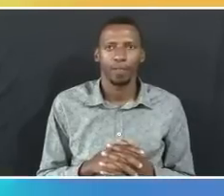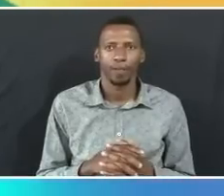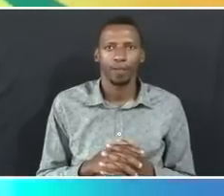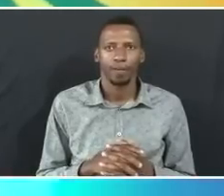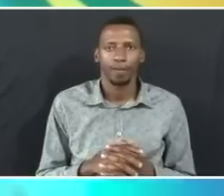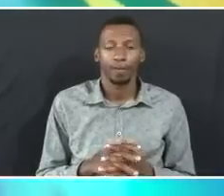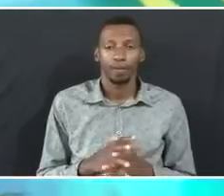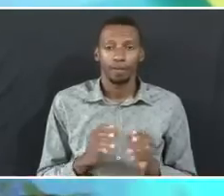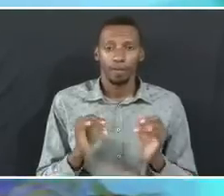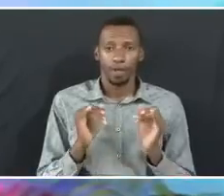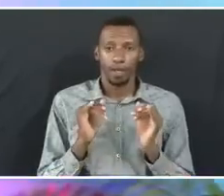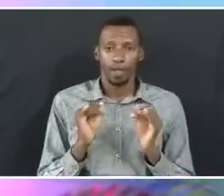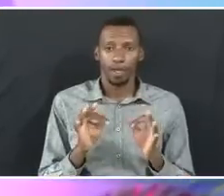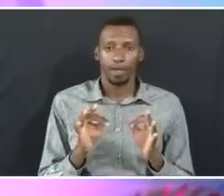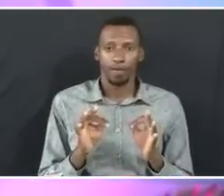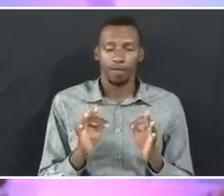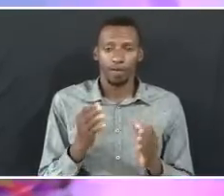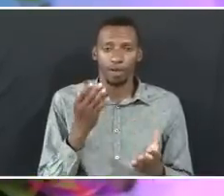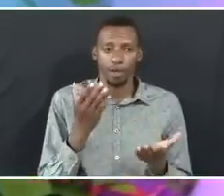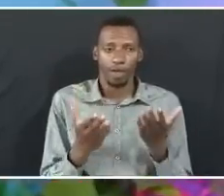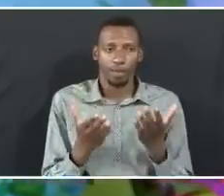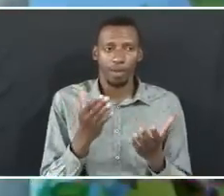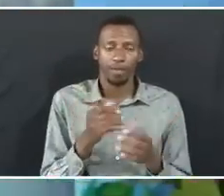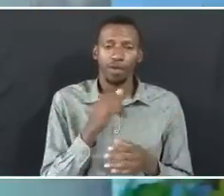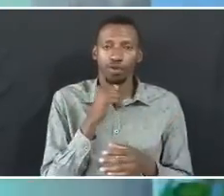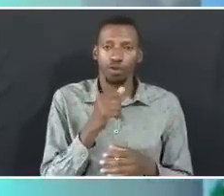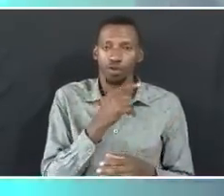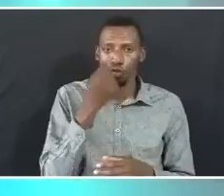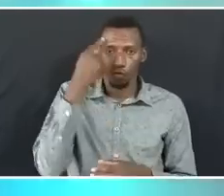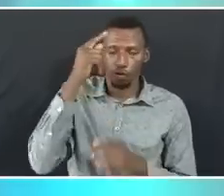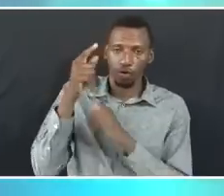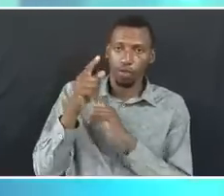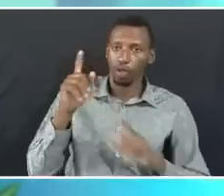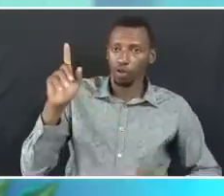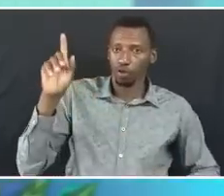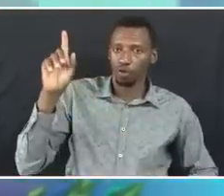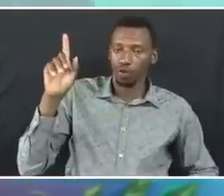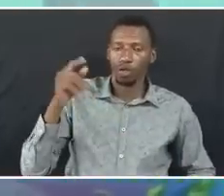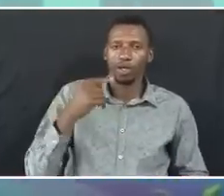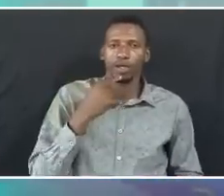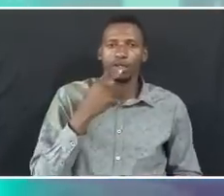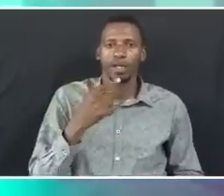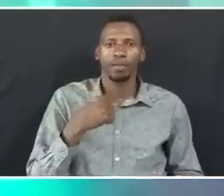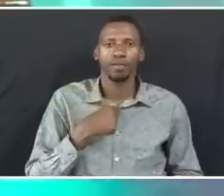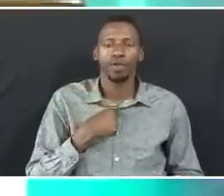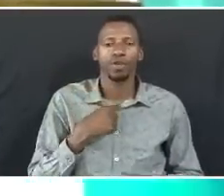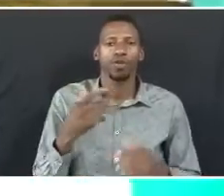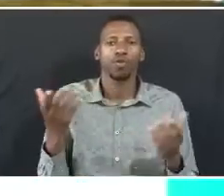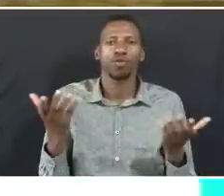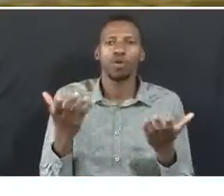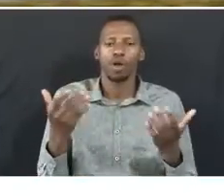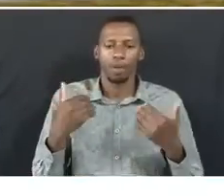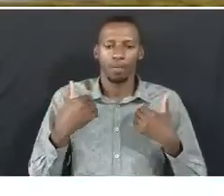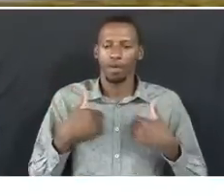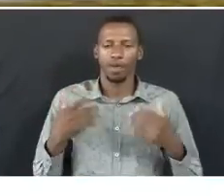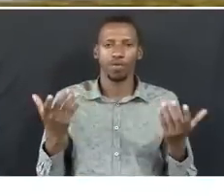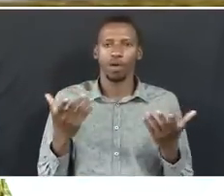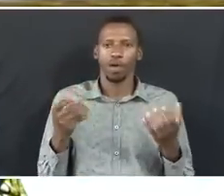If it had not been for the Lord, tell me, where would I be?